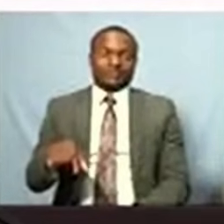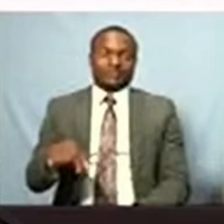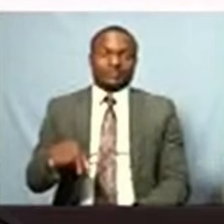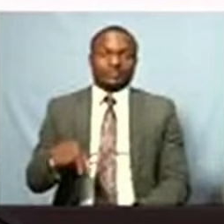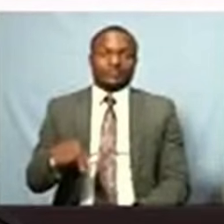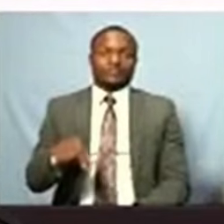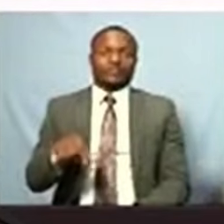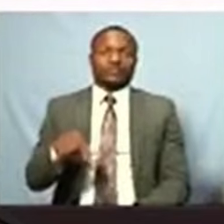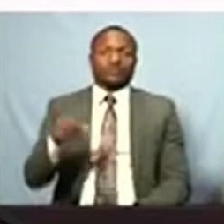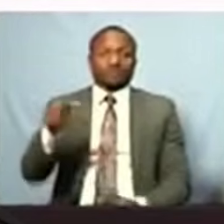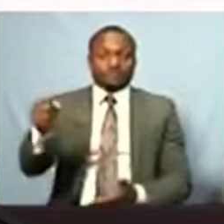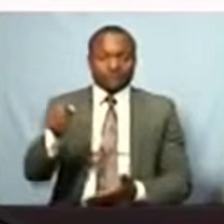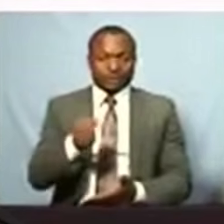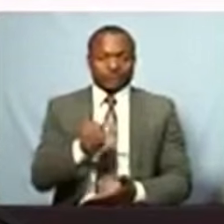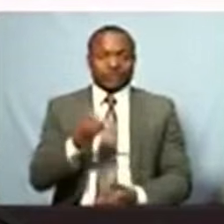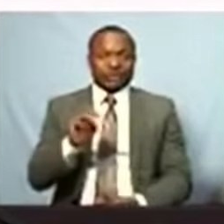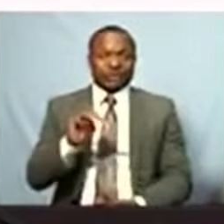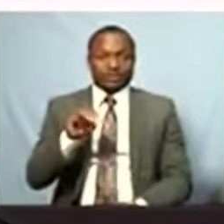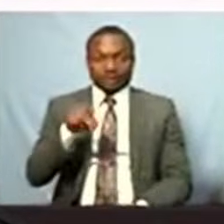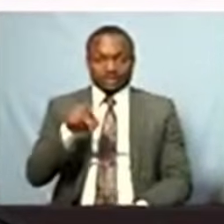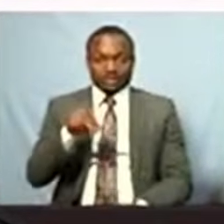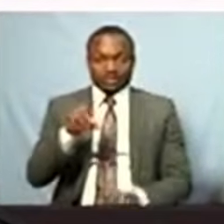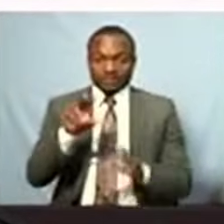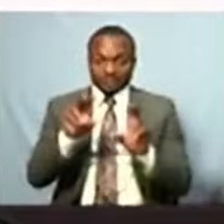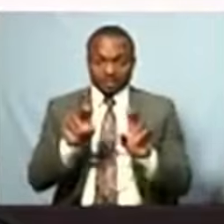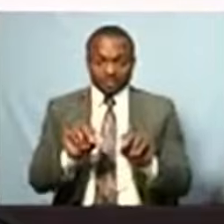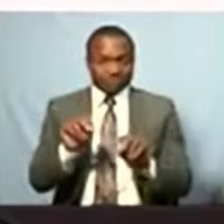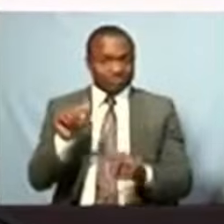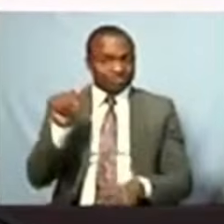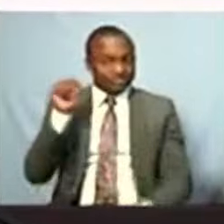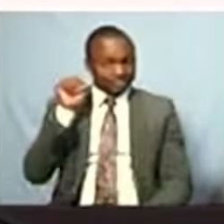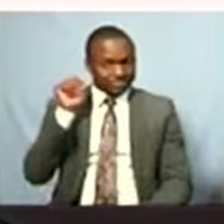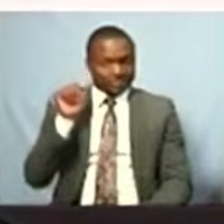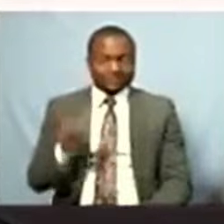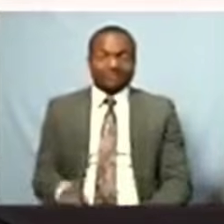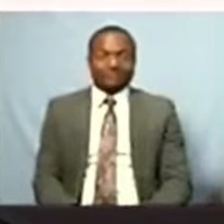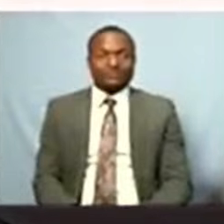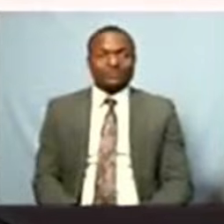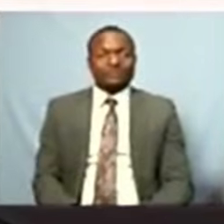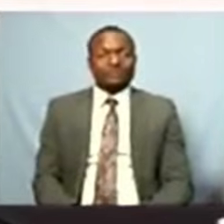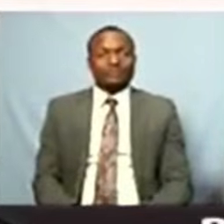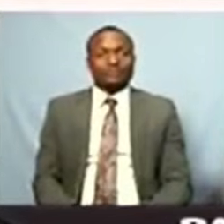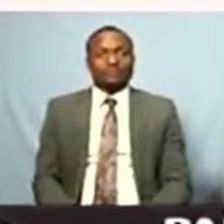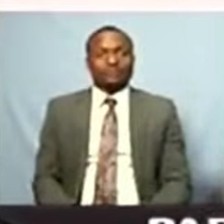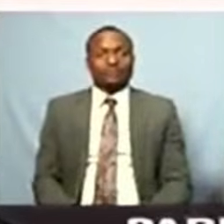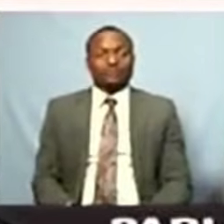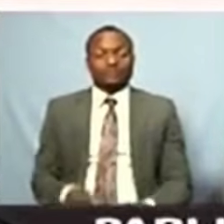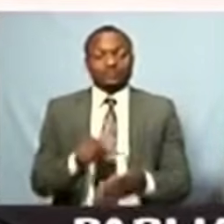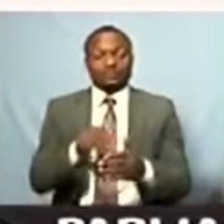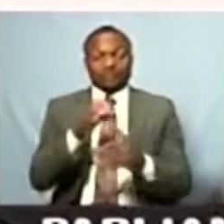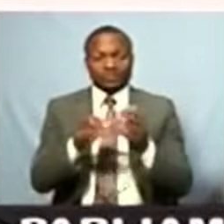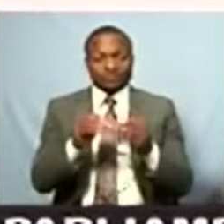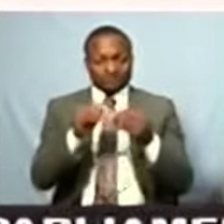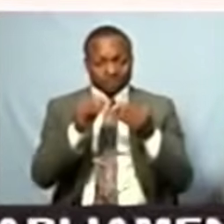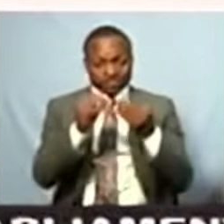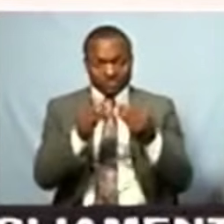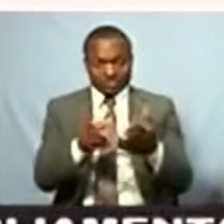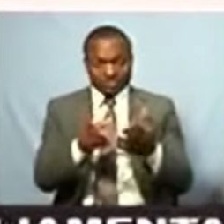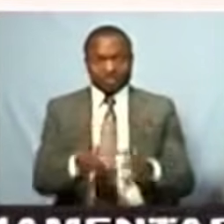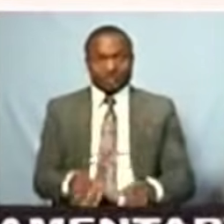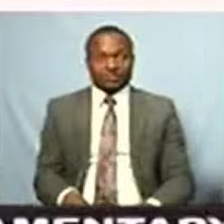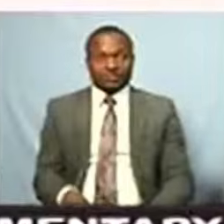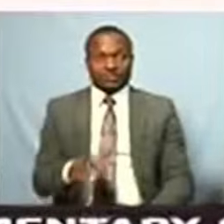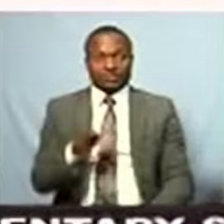be elected as a member of parliament. There is no objection to that. The said clause also provides that